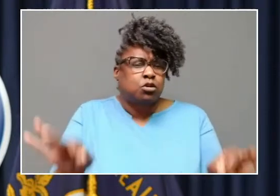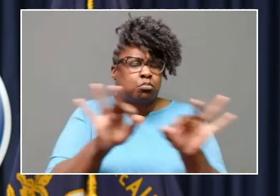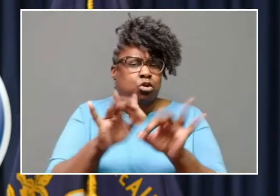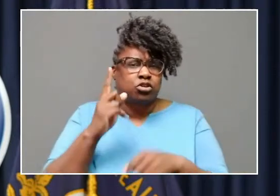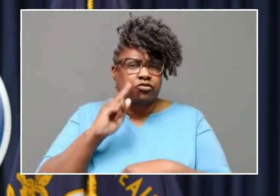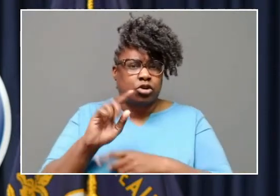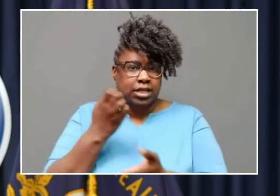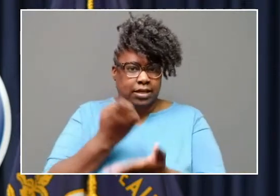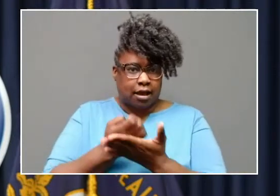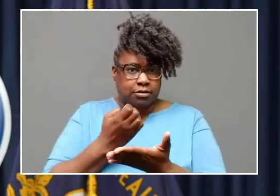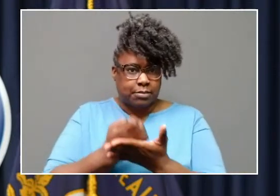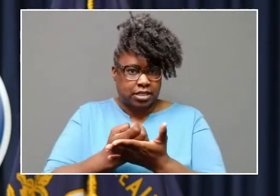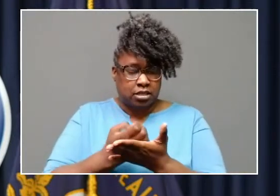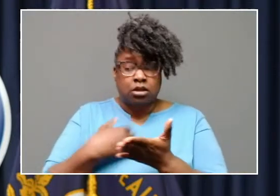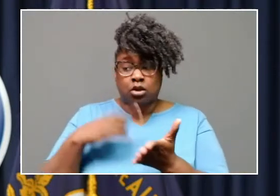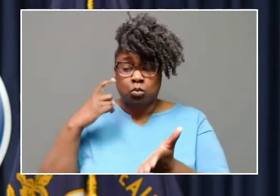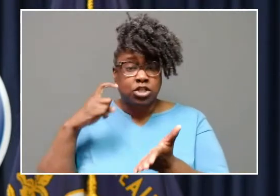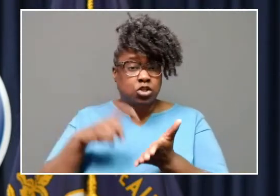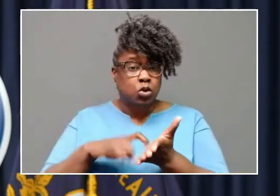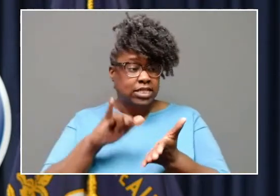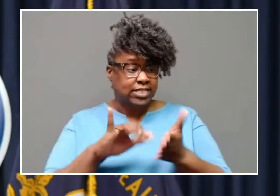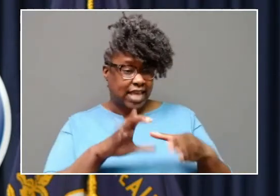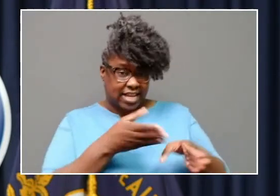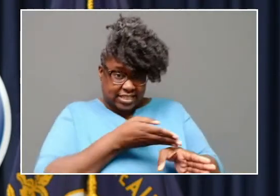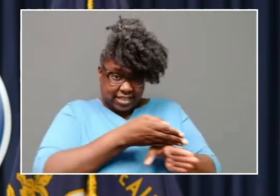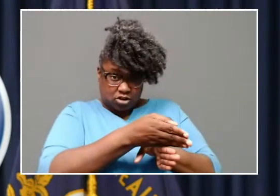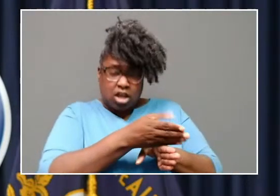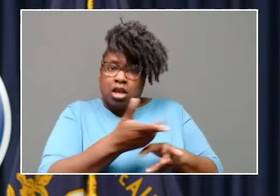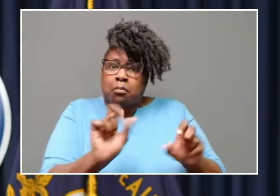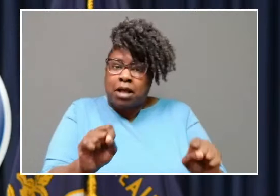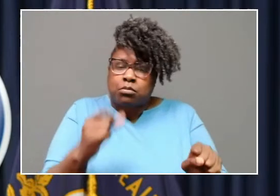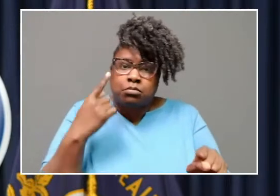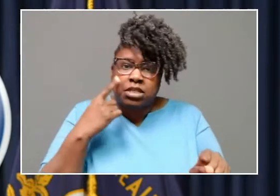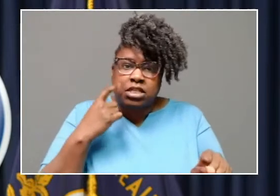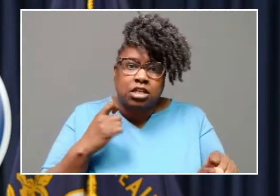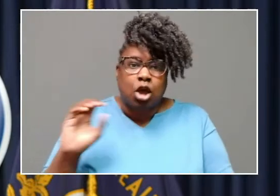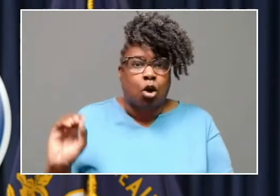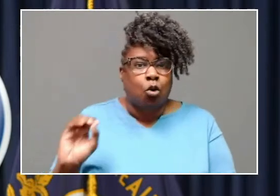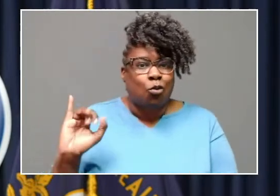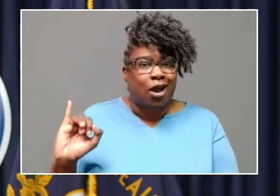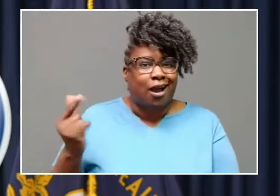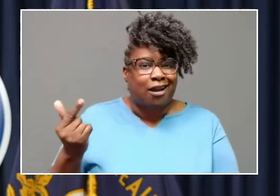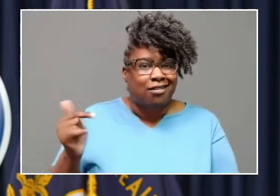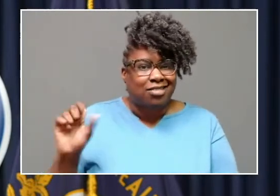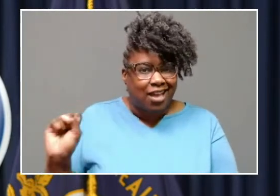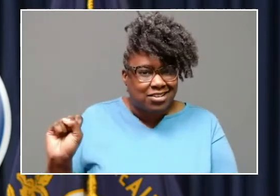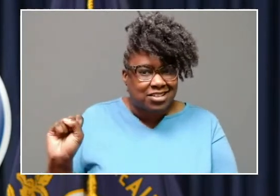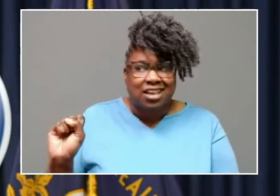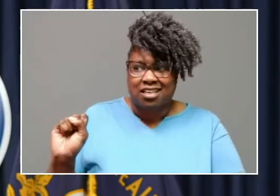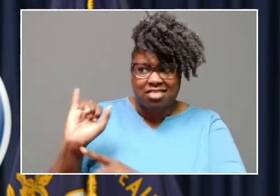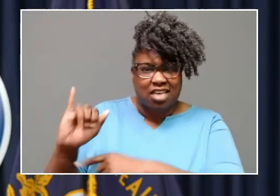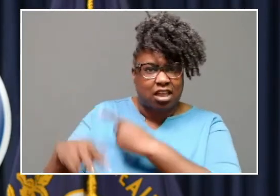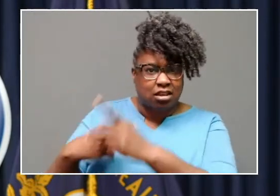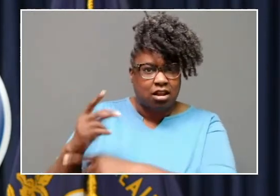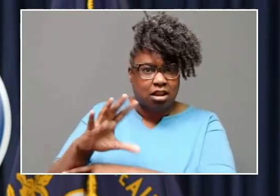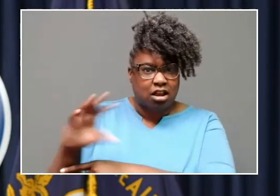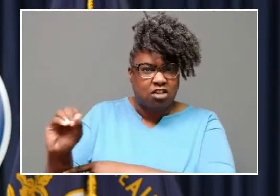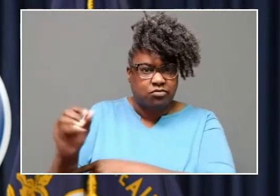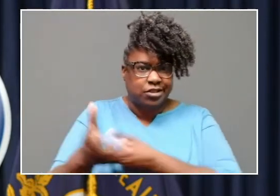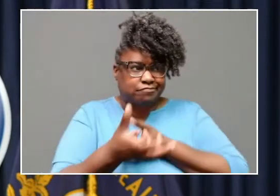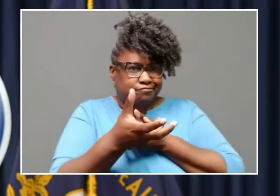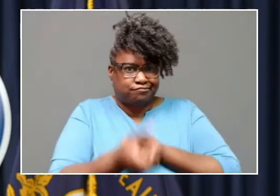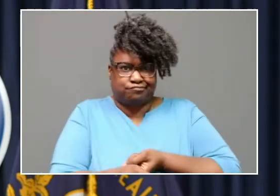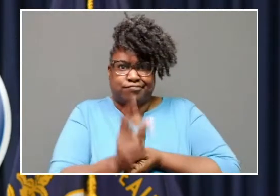we are seeing in this sector is possible because of companies like OI Glass having confidence in us. I want to